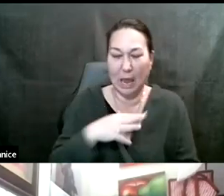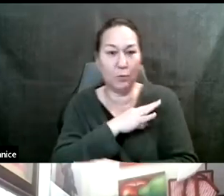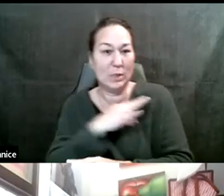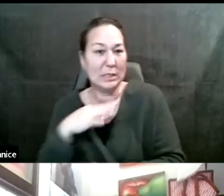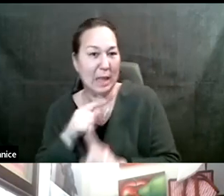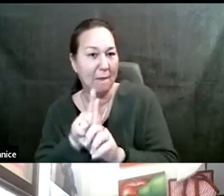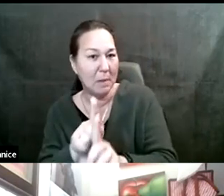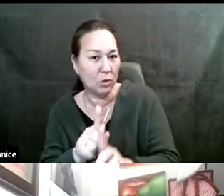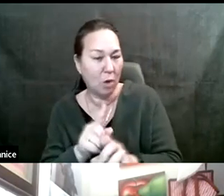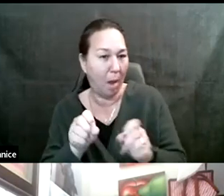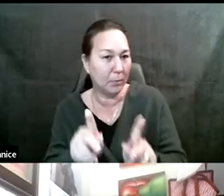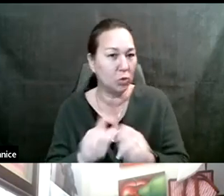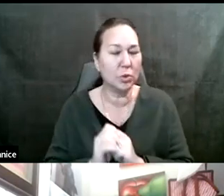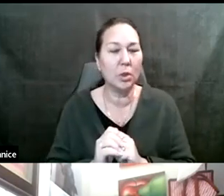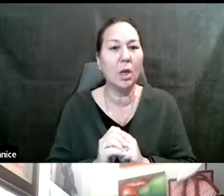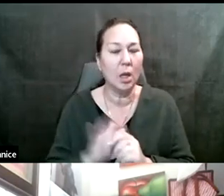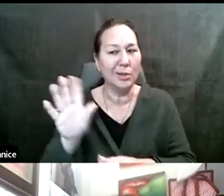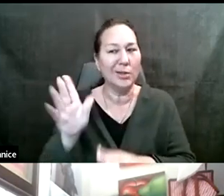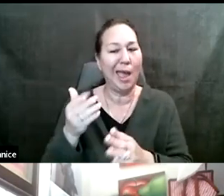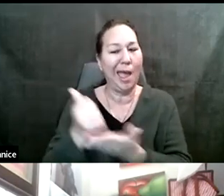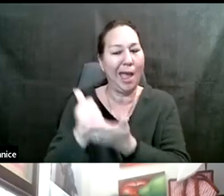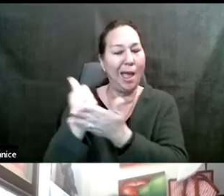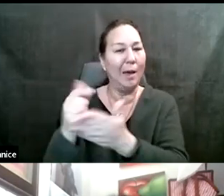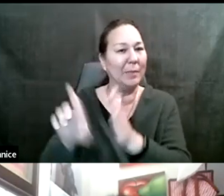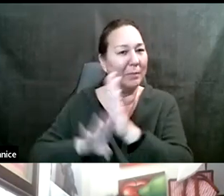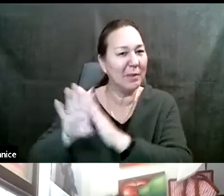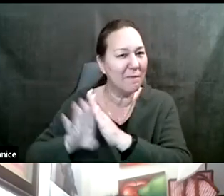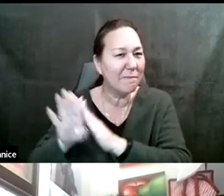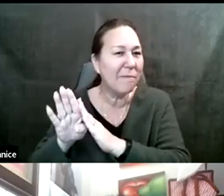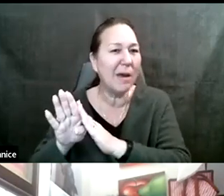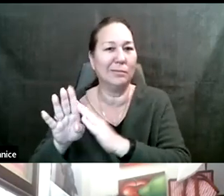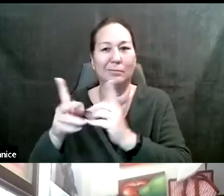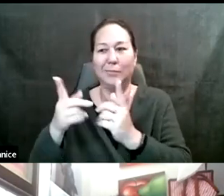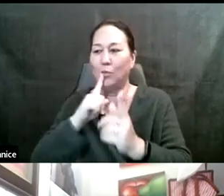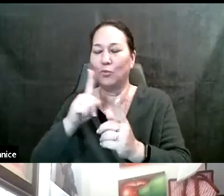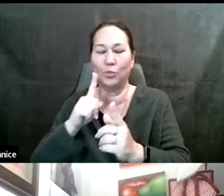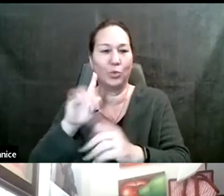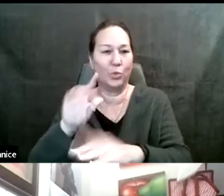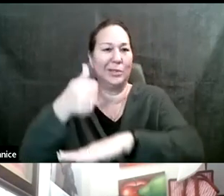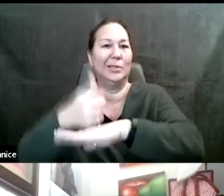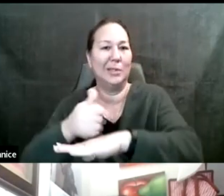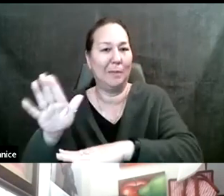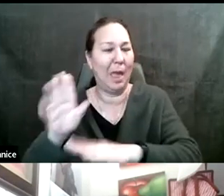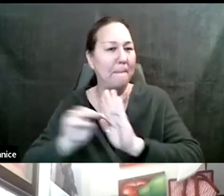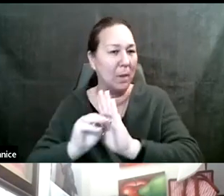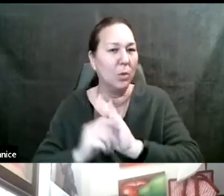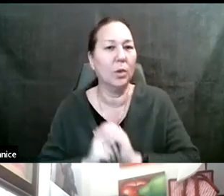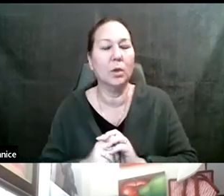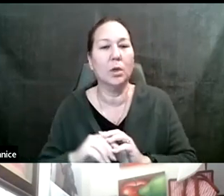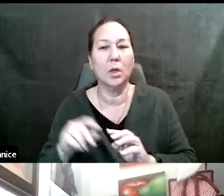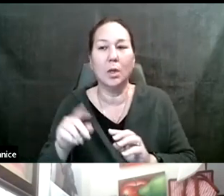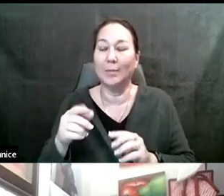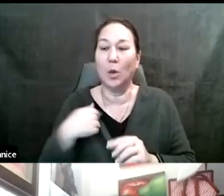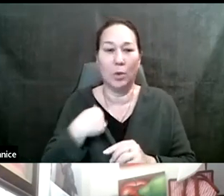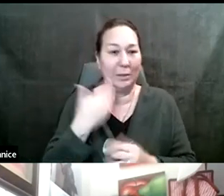that out and really run with that model but also helping them to see that hey you can lean on the infrastructure that we already have in place you can connect